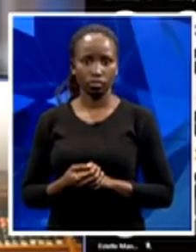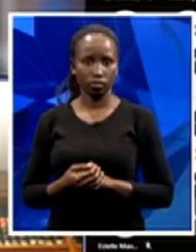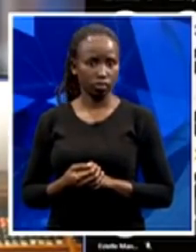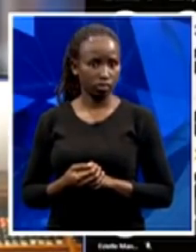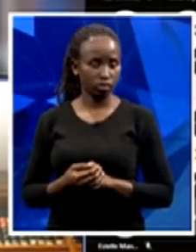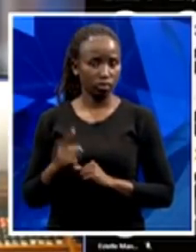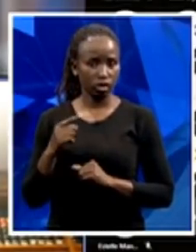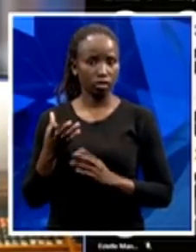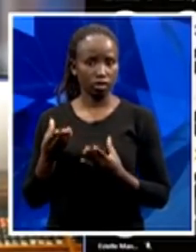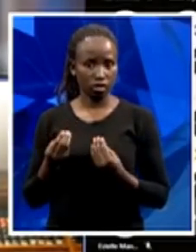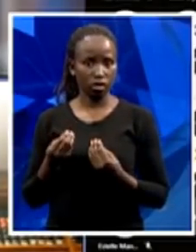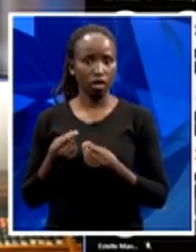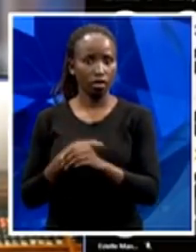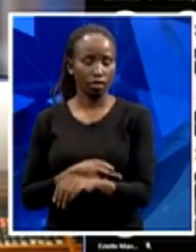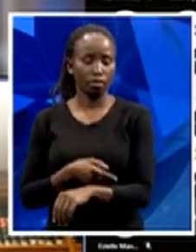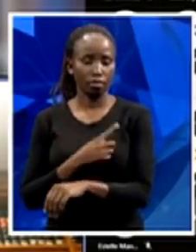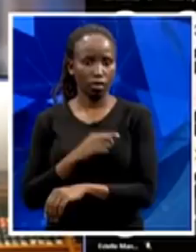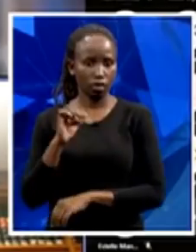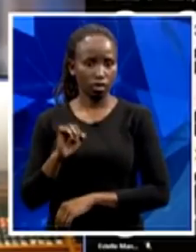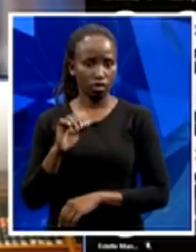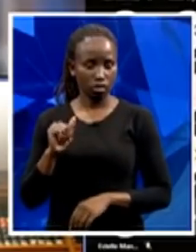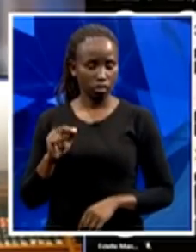to suspend its members.